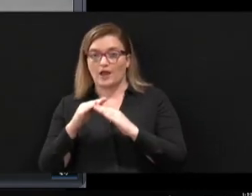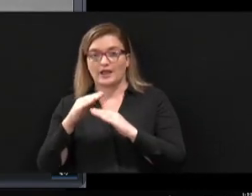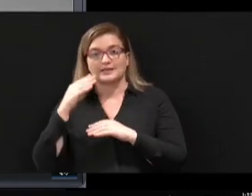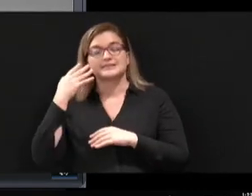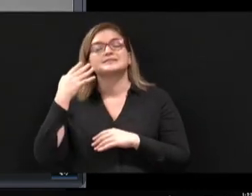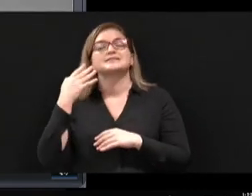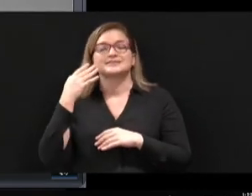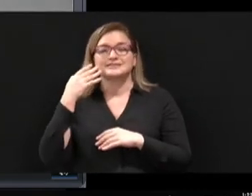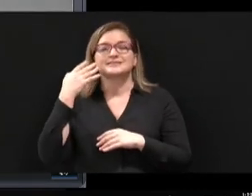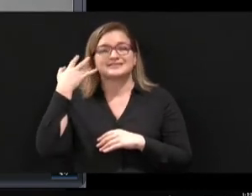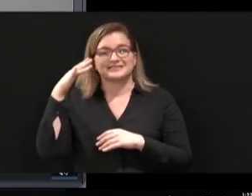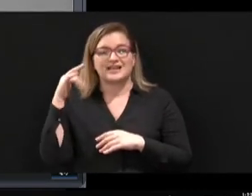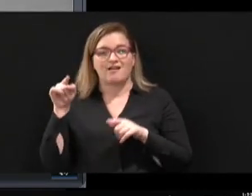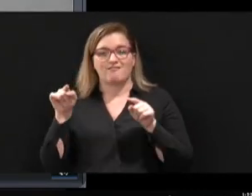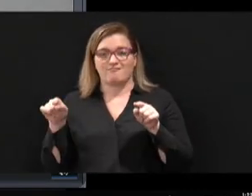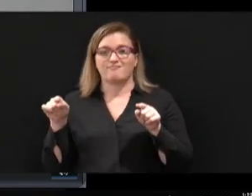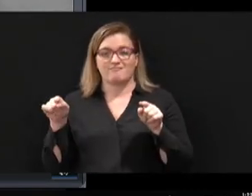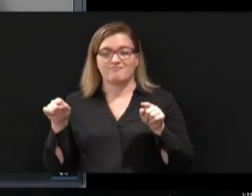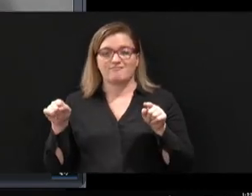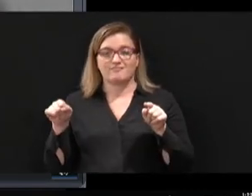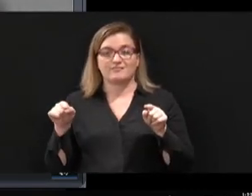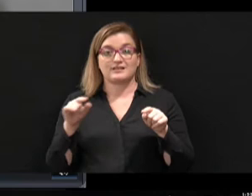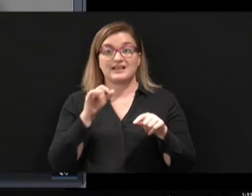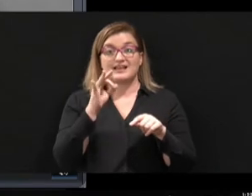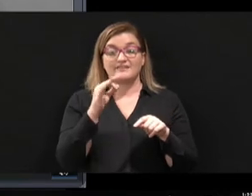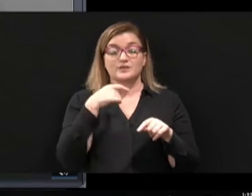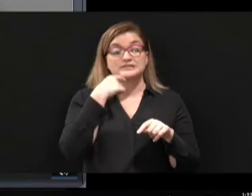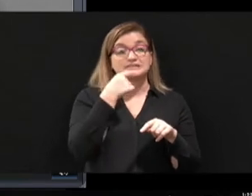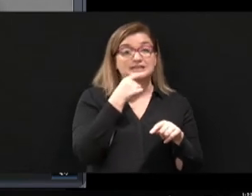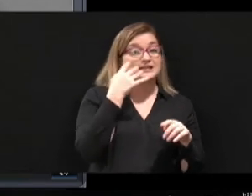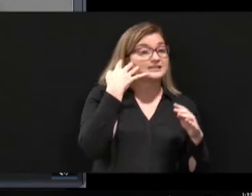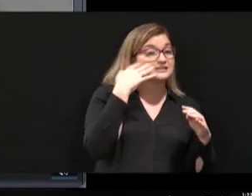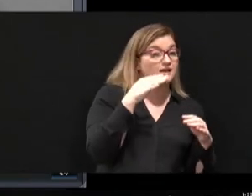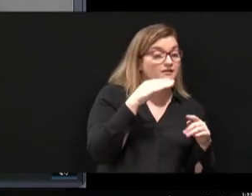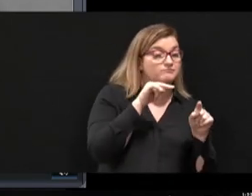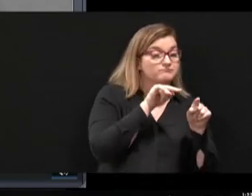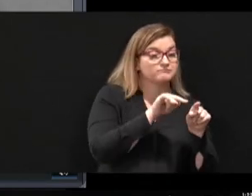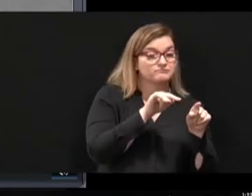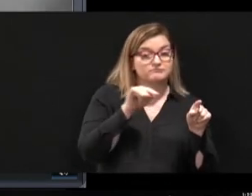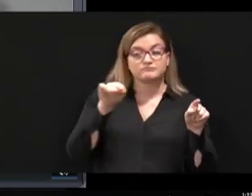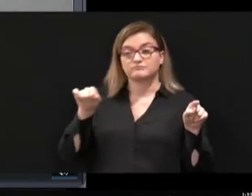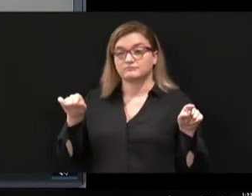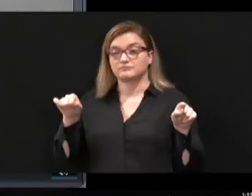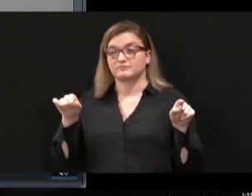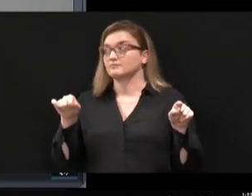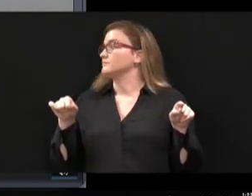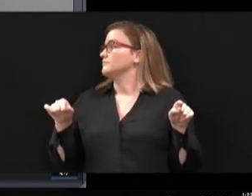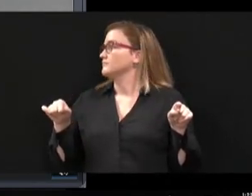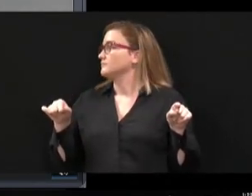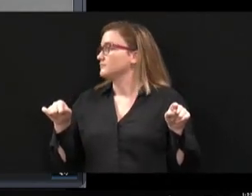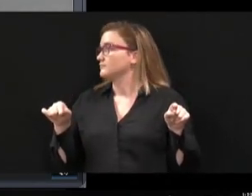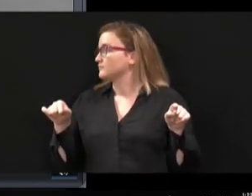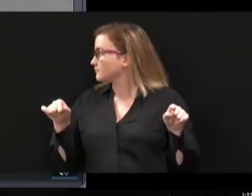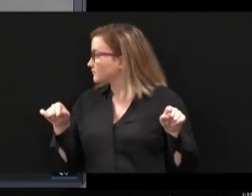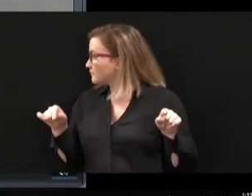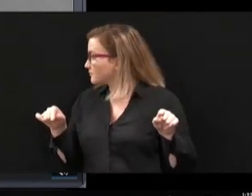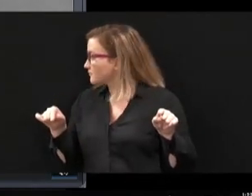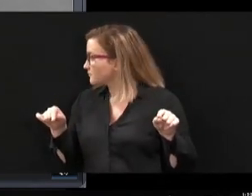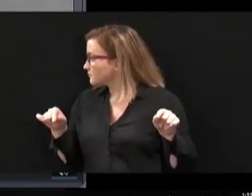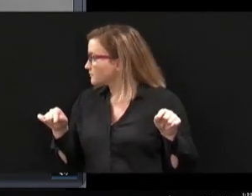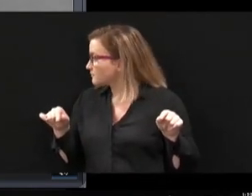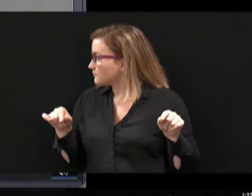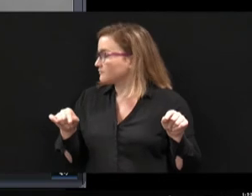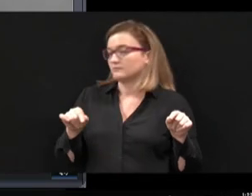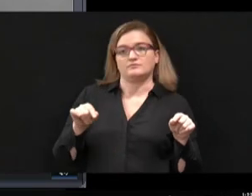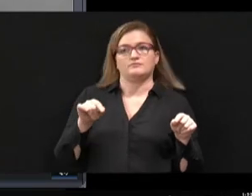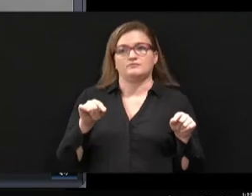say the sound d and say the sound t, I want you to say d and then t and see what